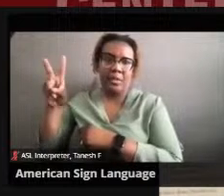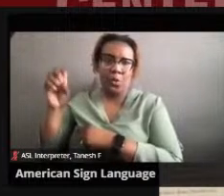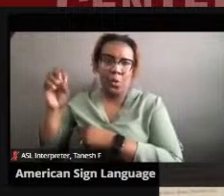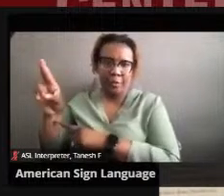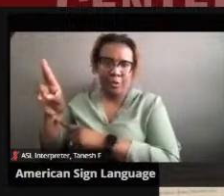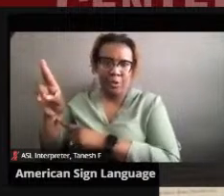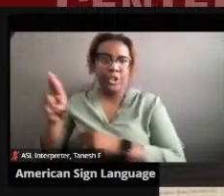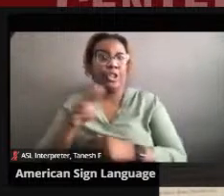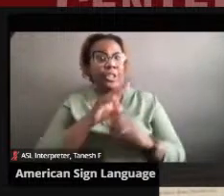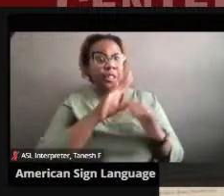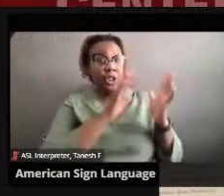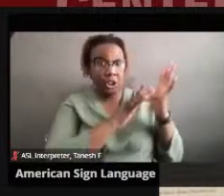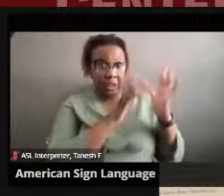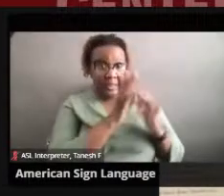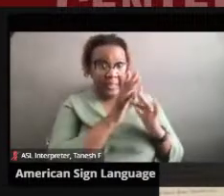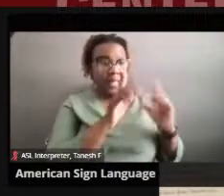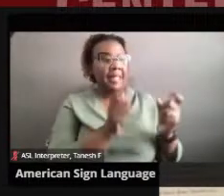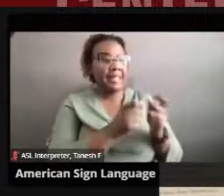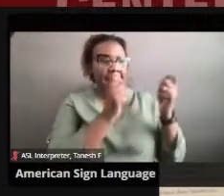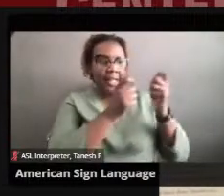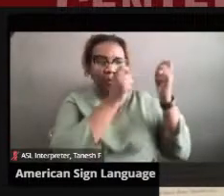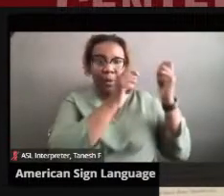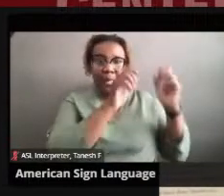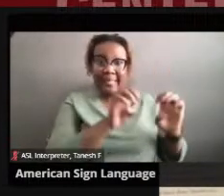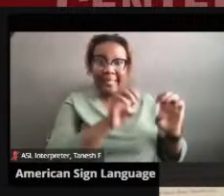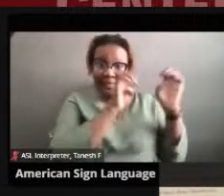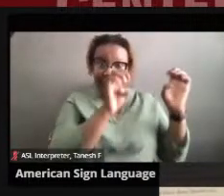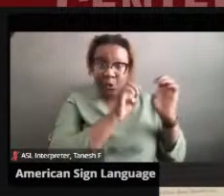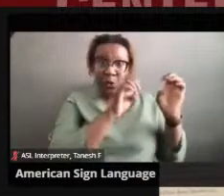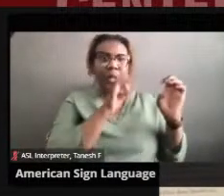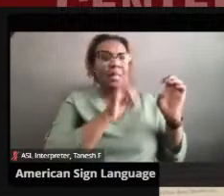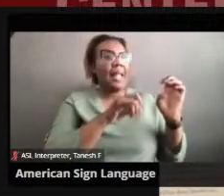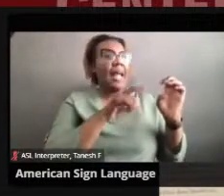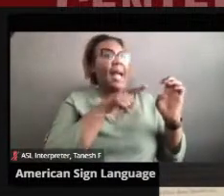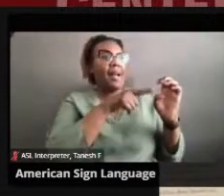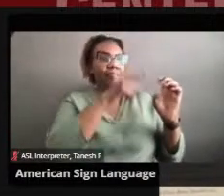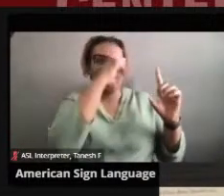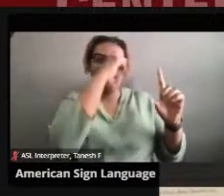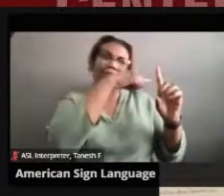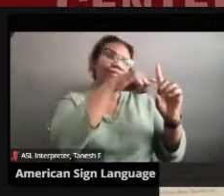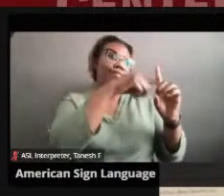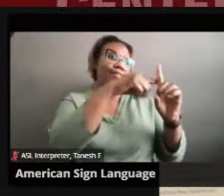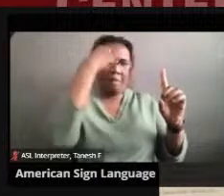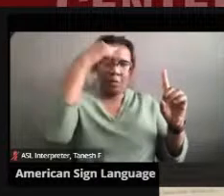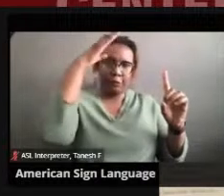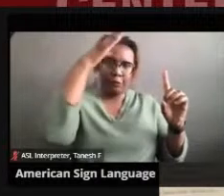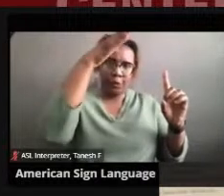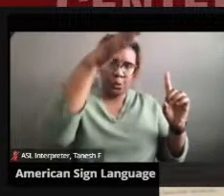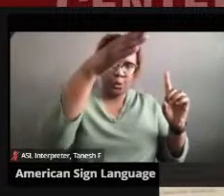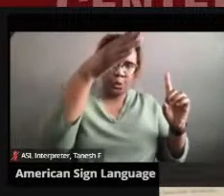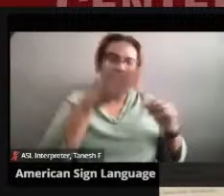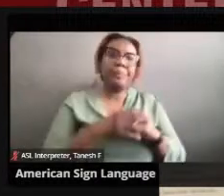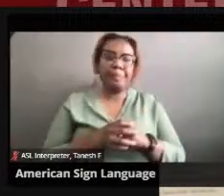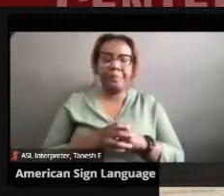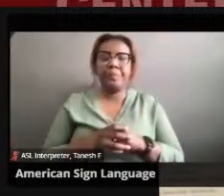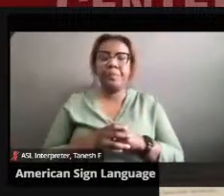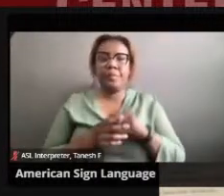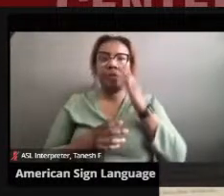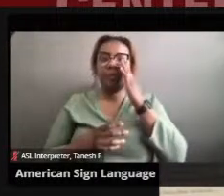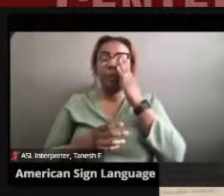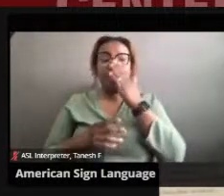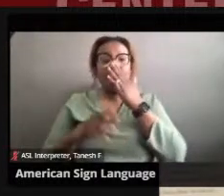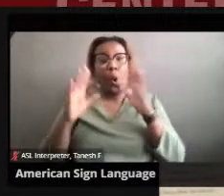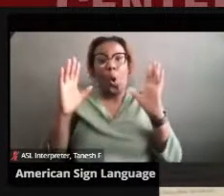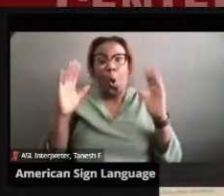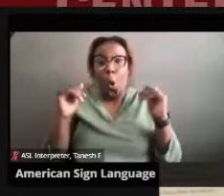Easter culminate in a message of hope for the future. Hope that we as humans can together heal a